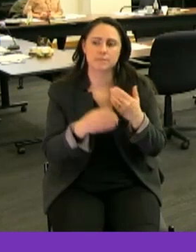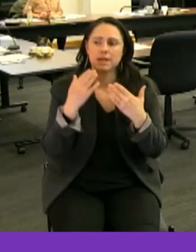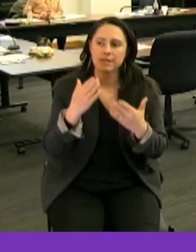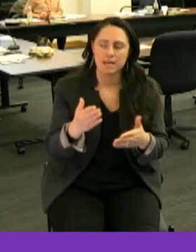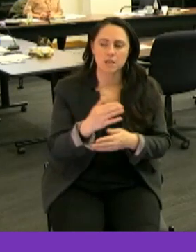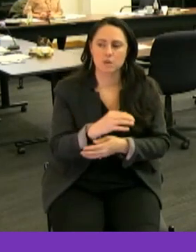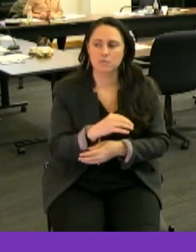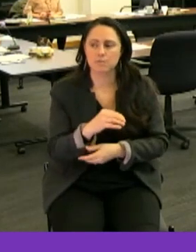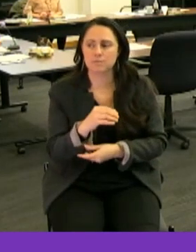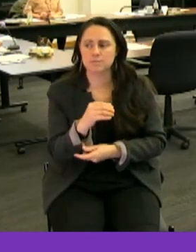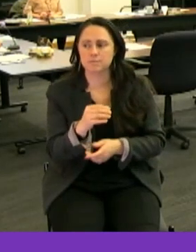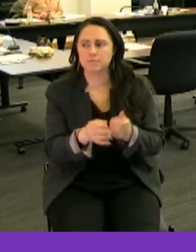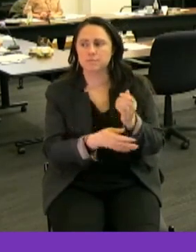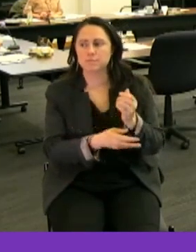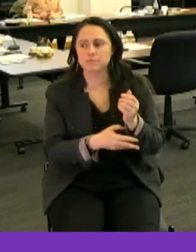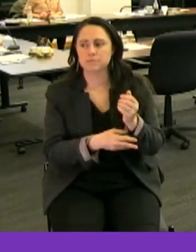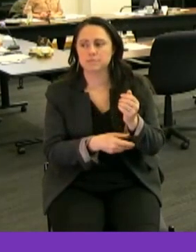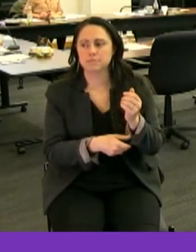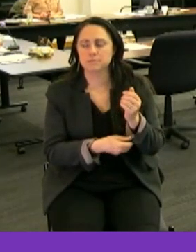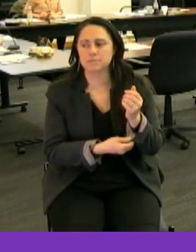Thank you.